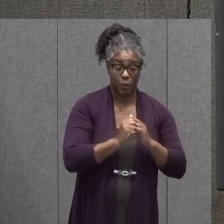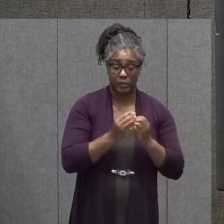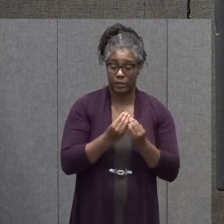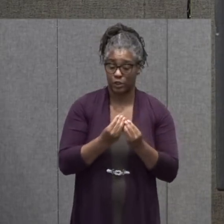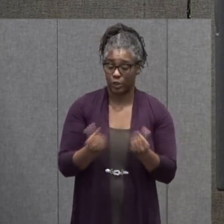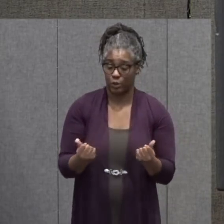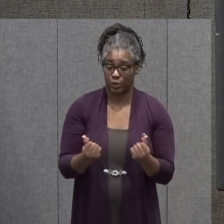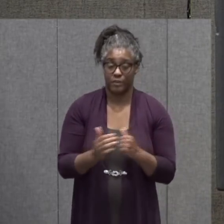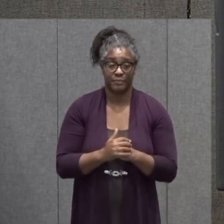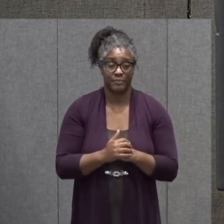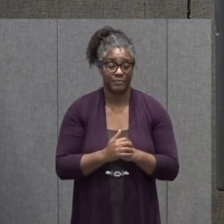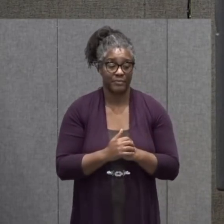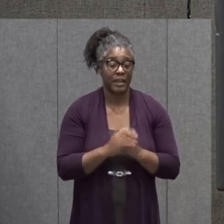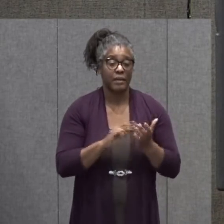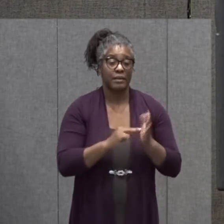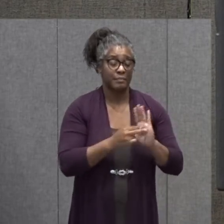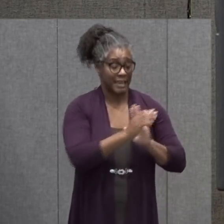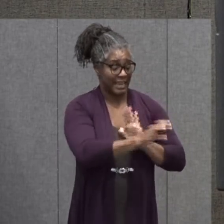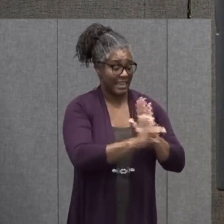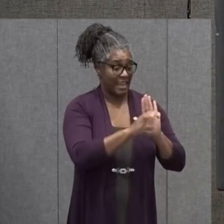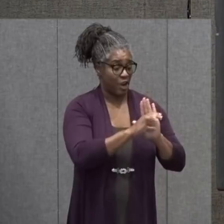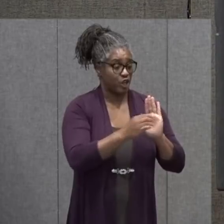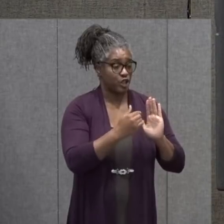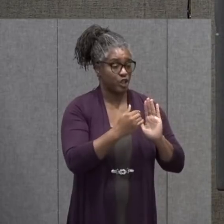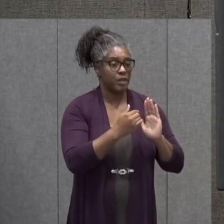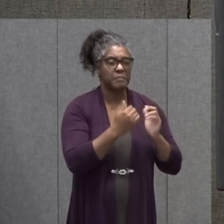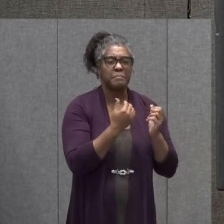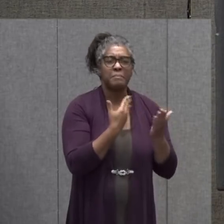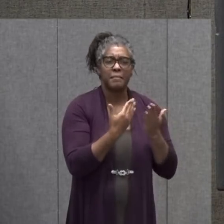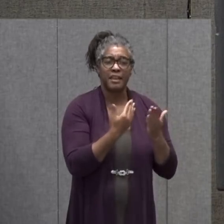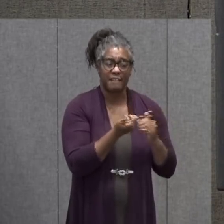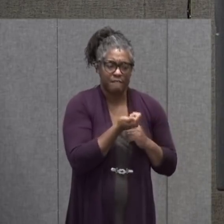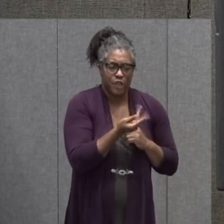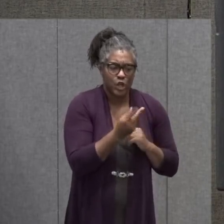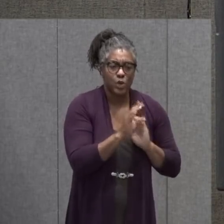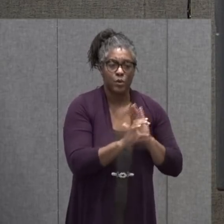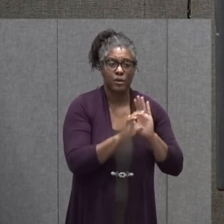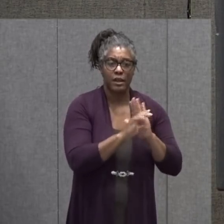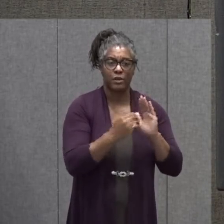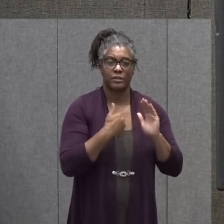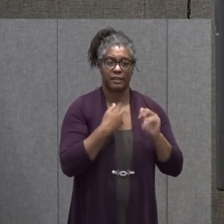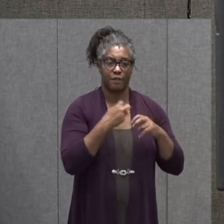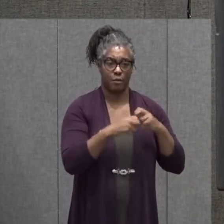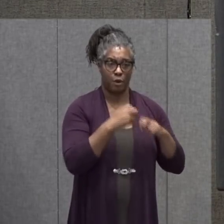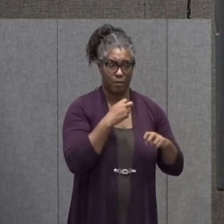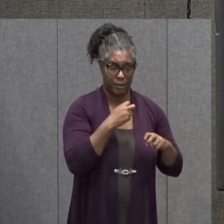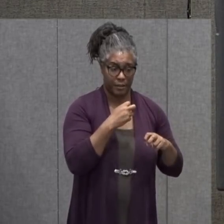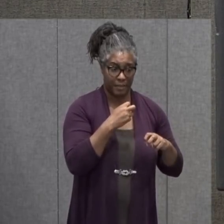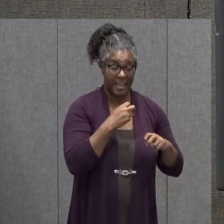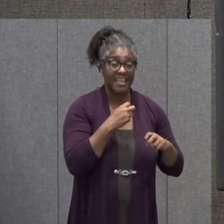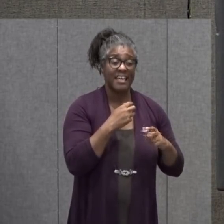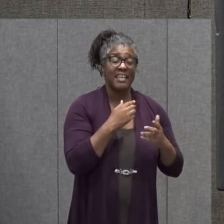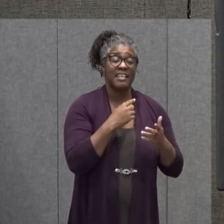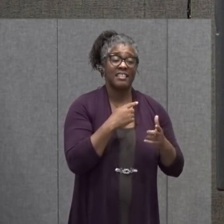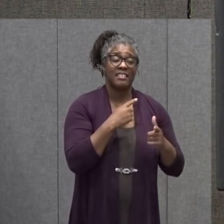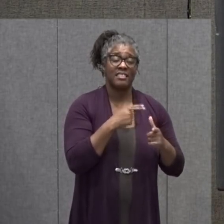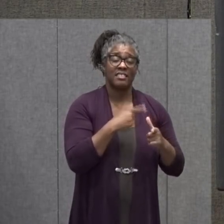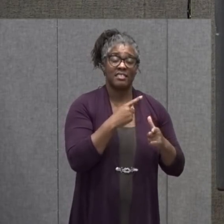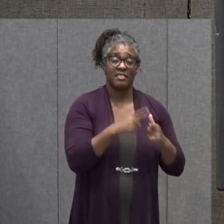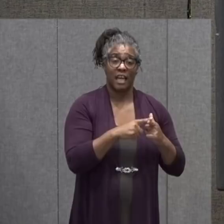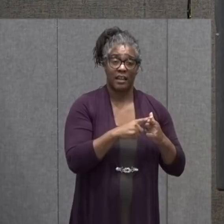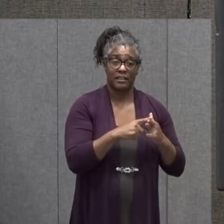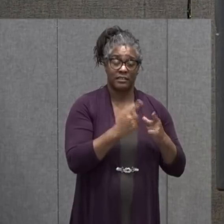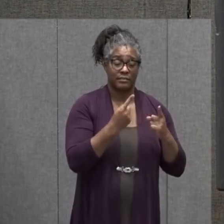has some type of problem or multiple characters that have a problem. And then they usually have a sequence of events, which means what